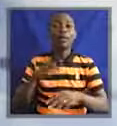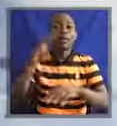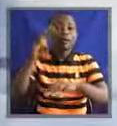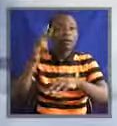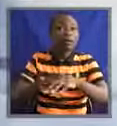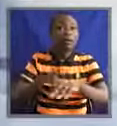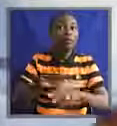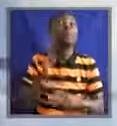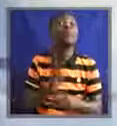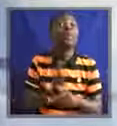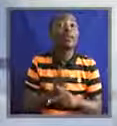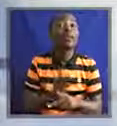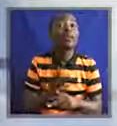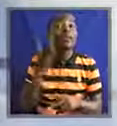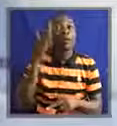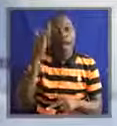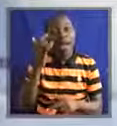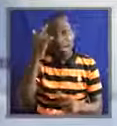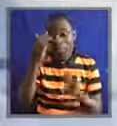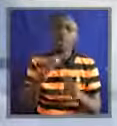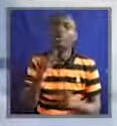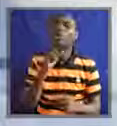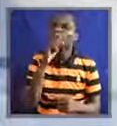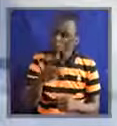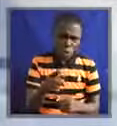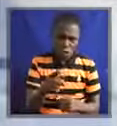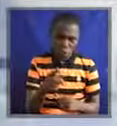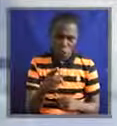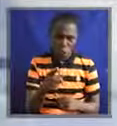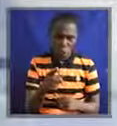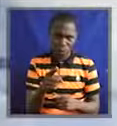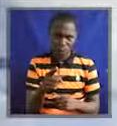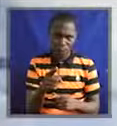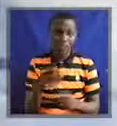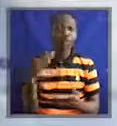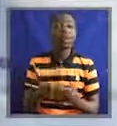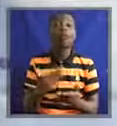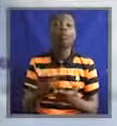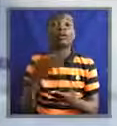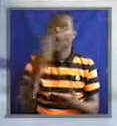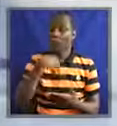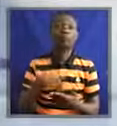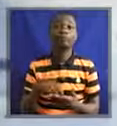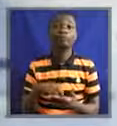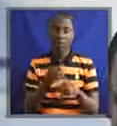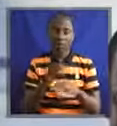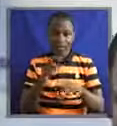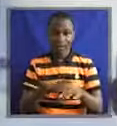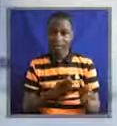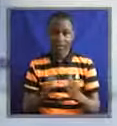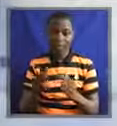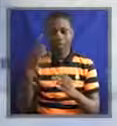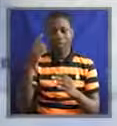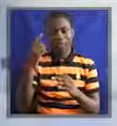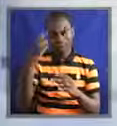eto ebitwa ehọ ana me bo okoko se hweyie isa nsa sa ensem no enye no kre ewo okwan bia so